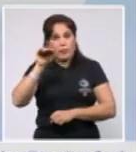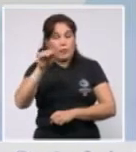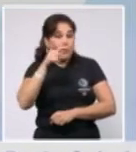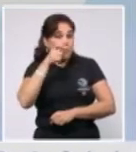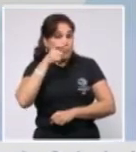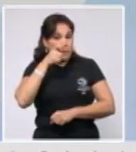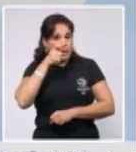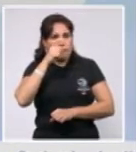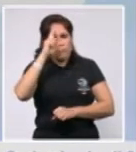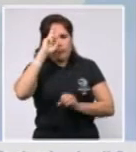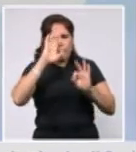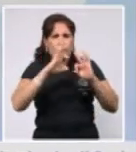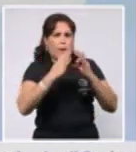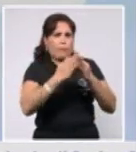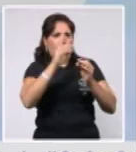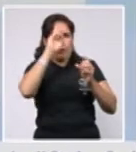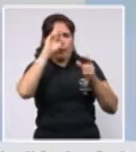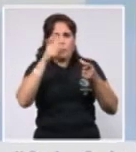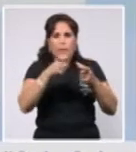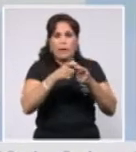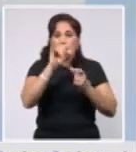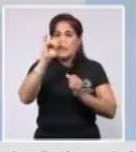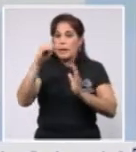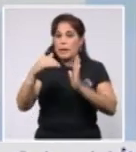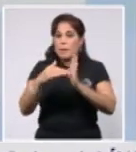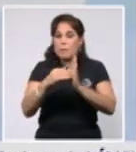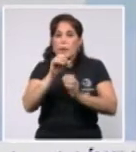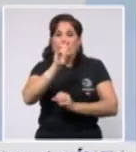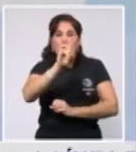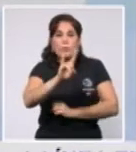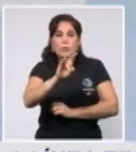8,870 people are hospitalized in Cuba.